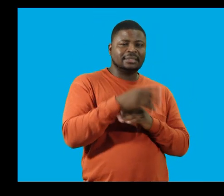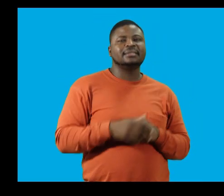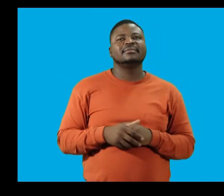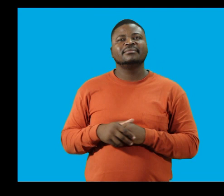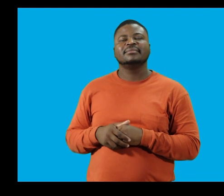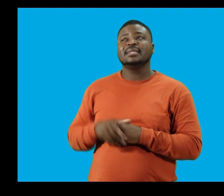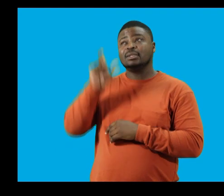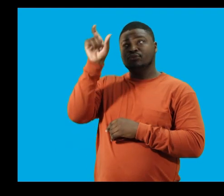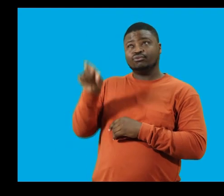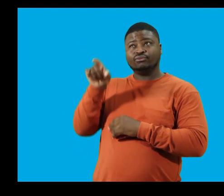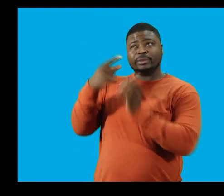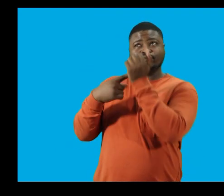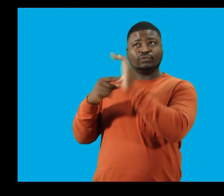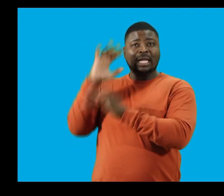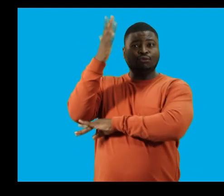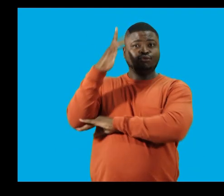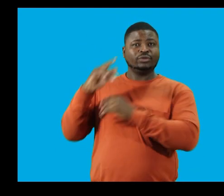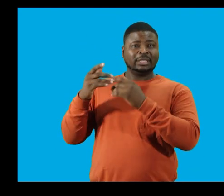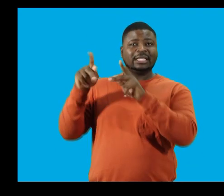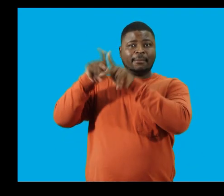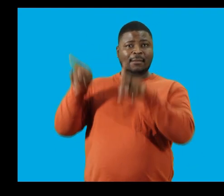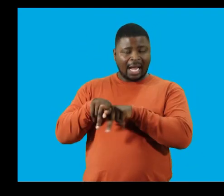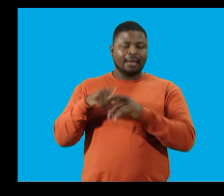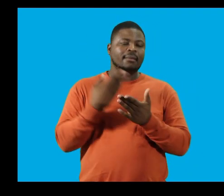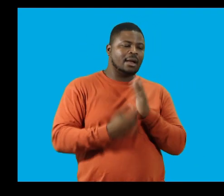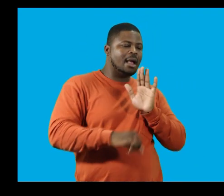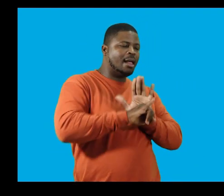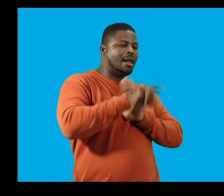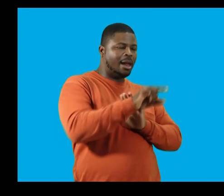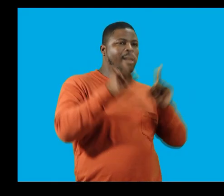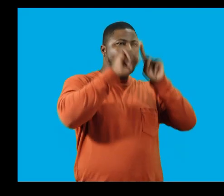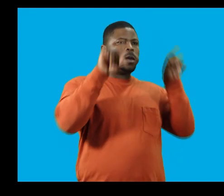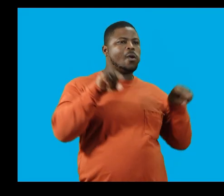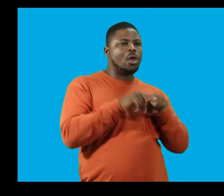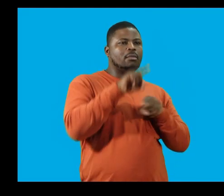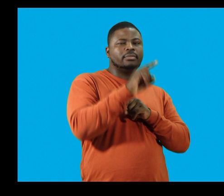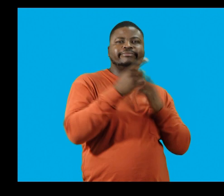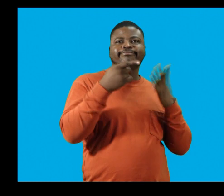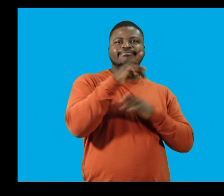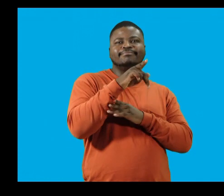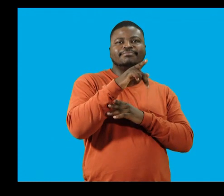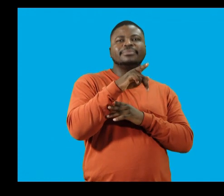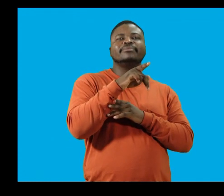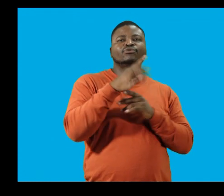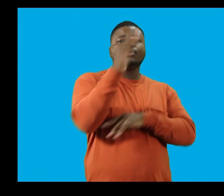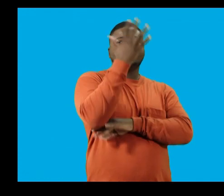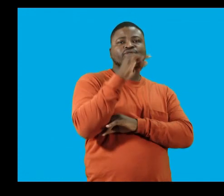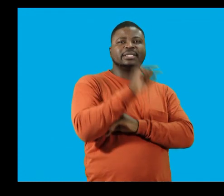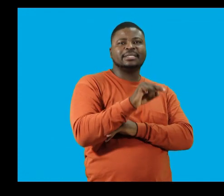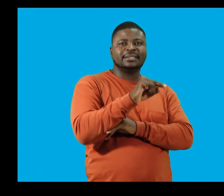there is the park. Located next to it is